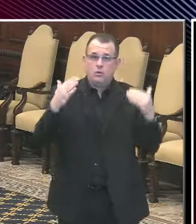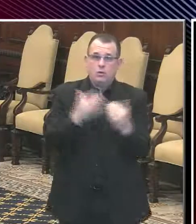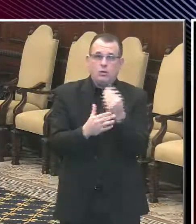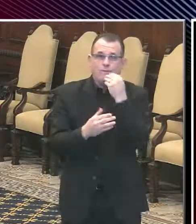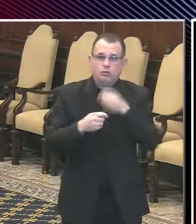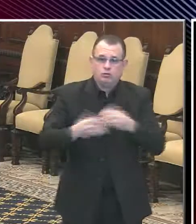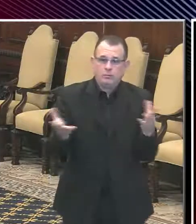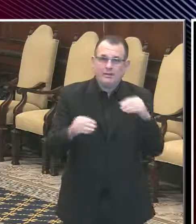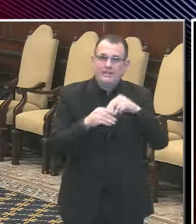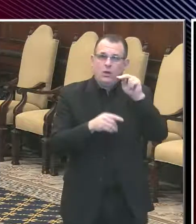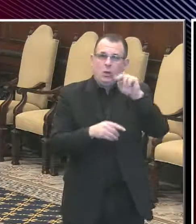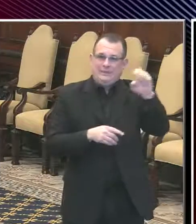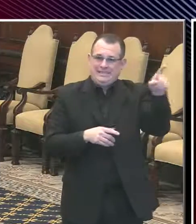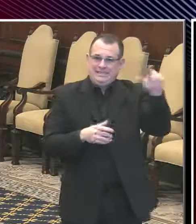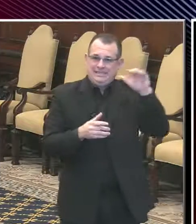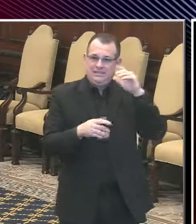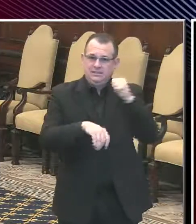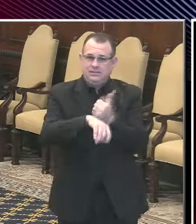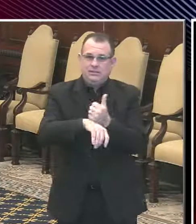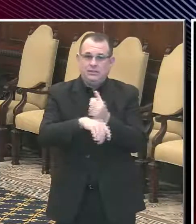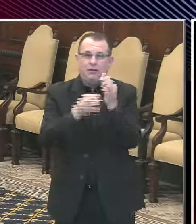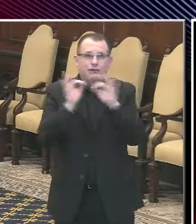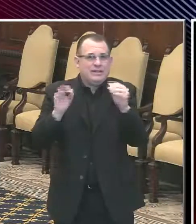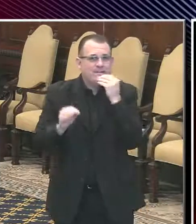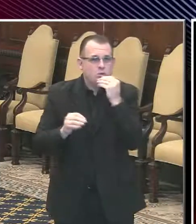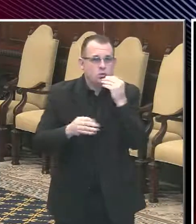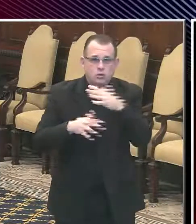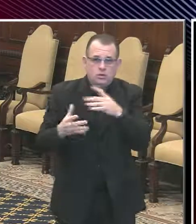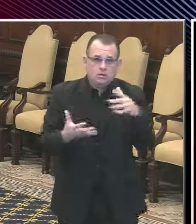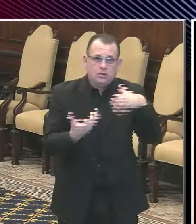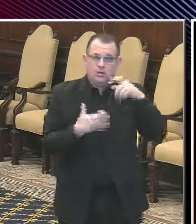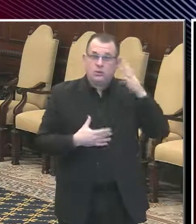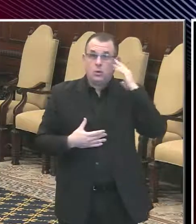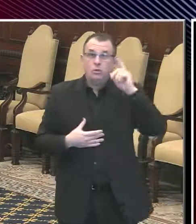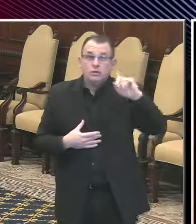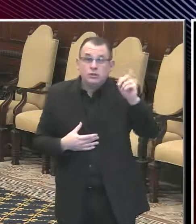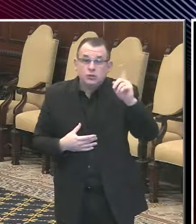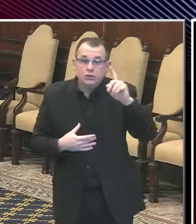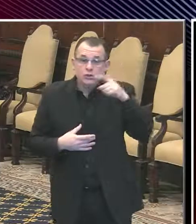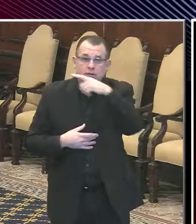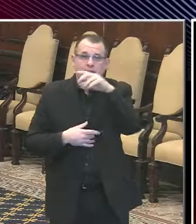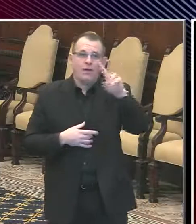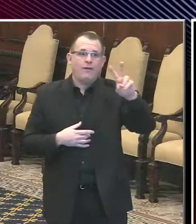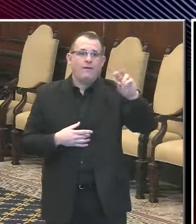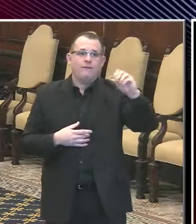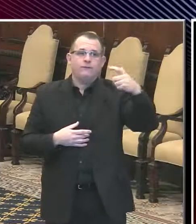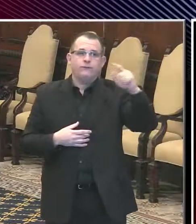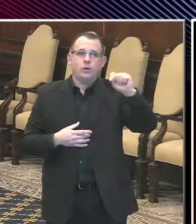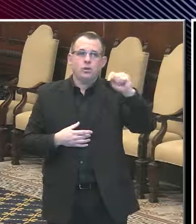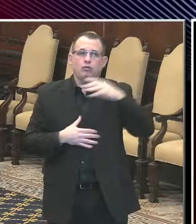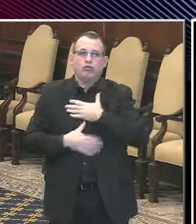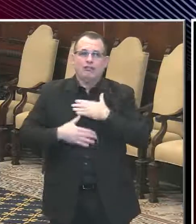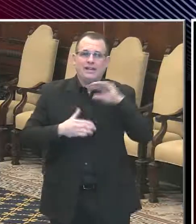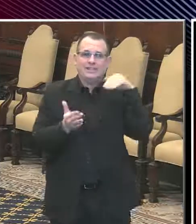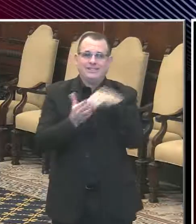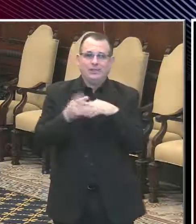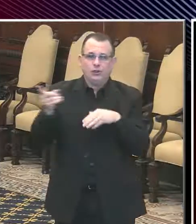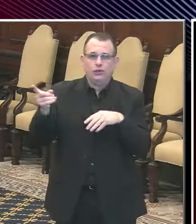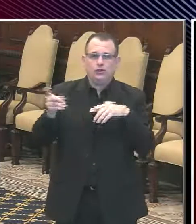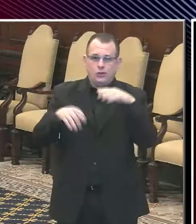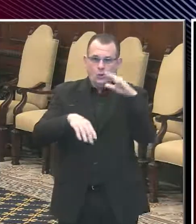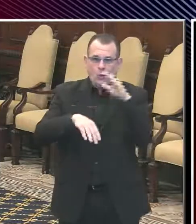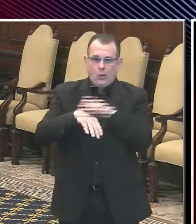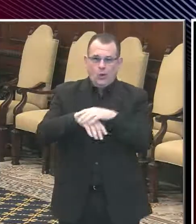Philly. For free food boxes, visit the Vote, that's VOGT, Recreation Center at the corner of Unruh Avenue and Cottage